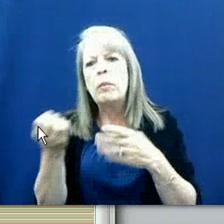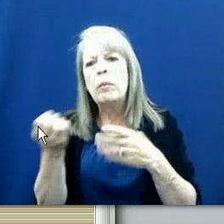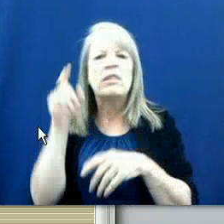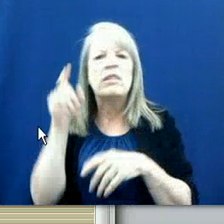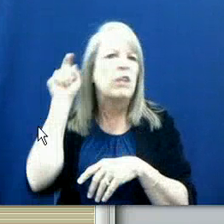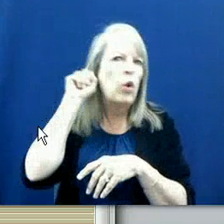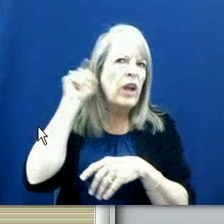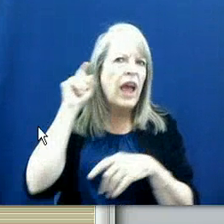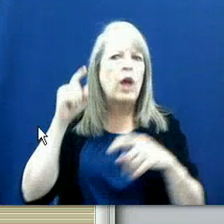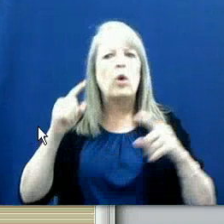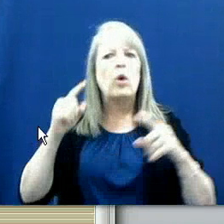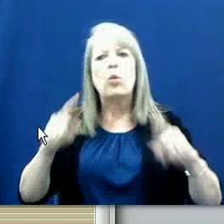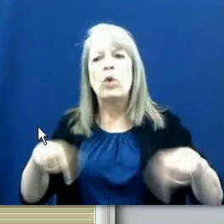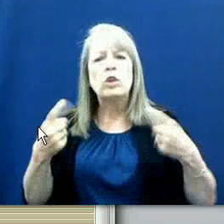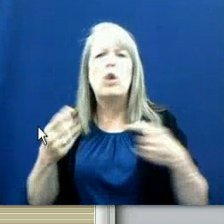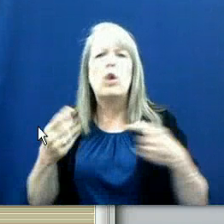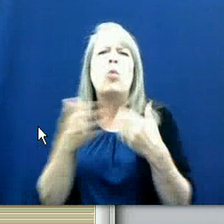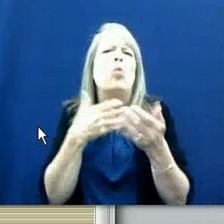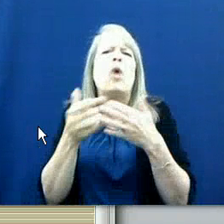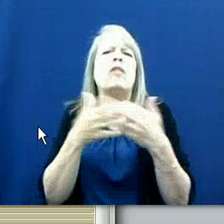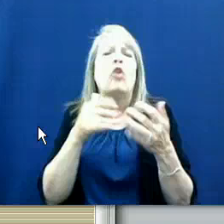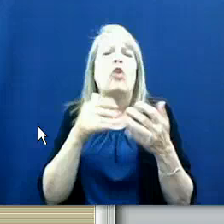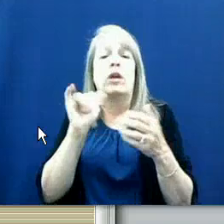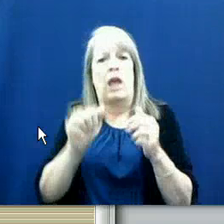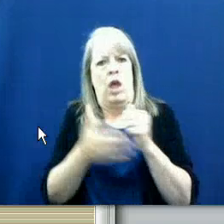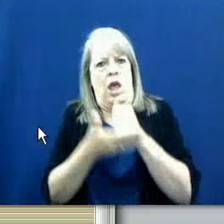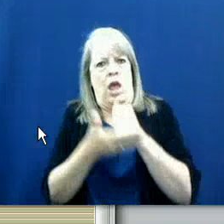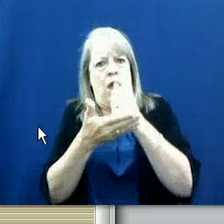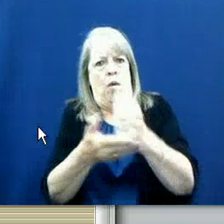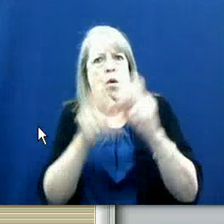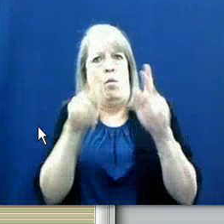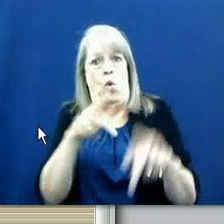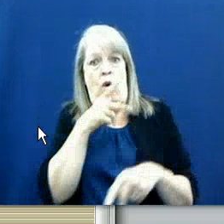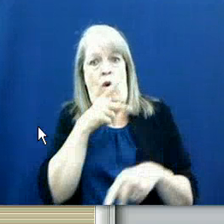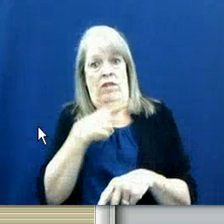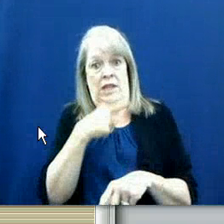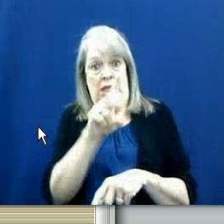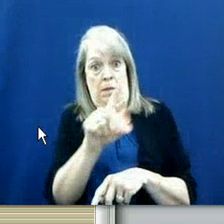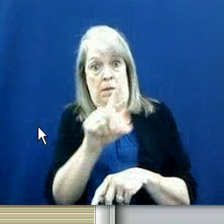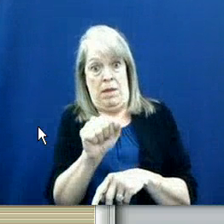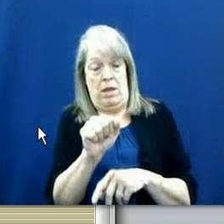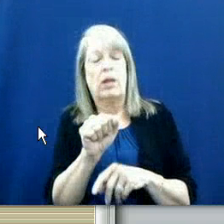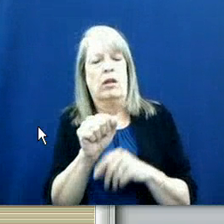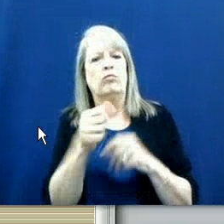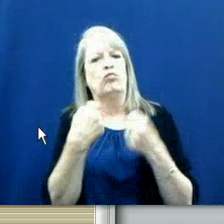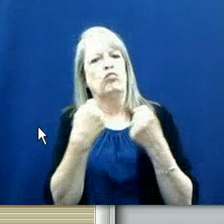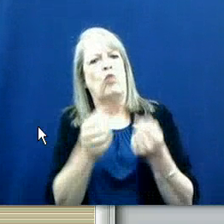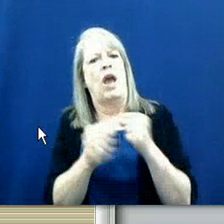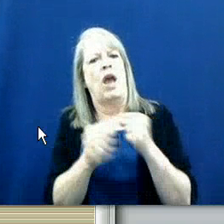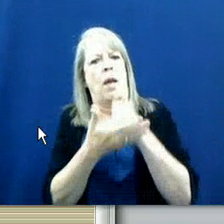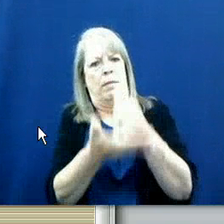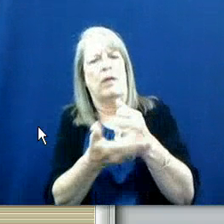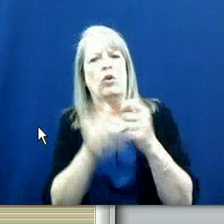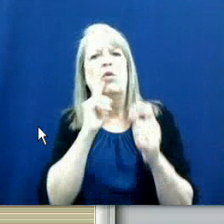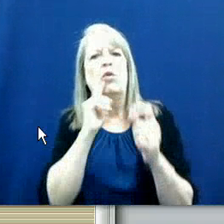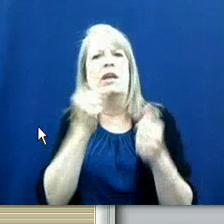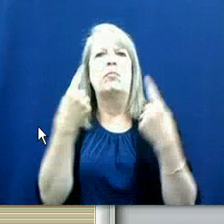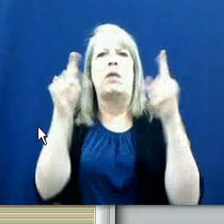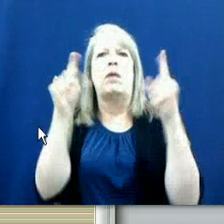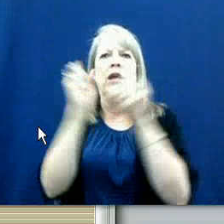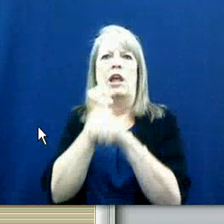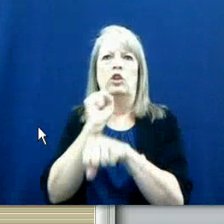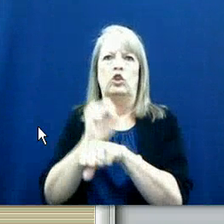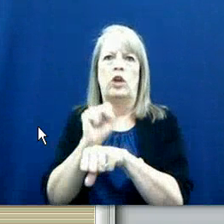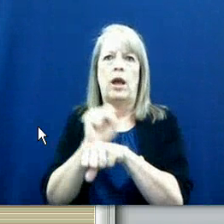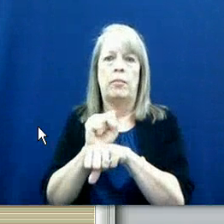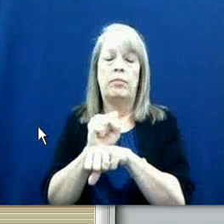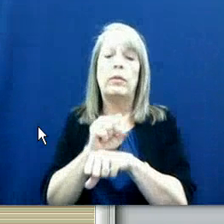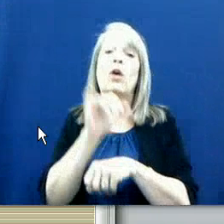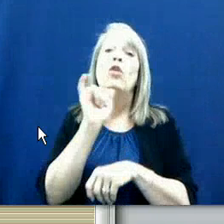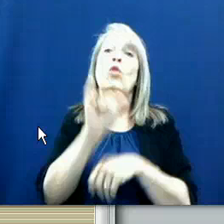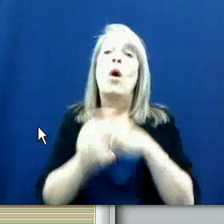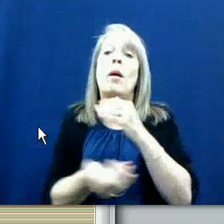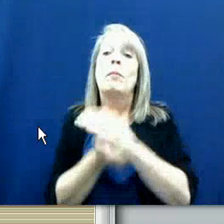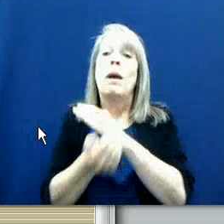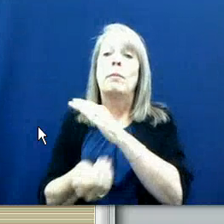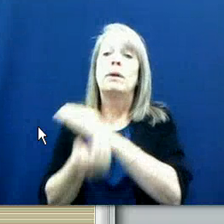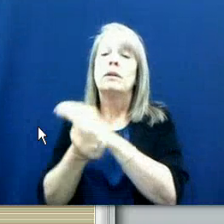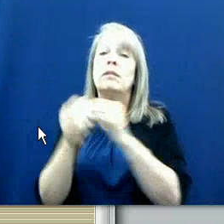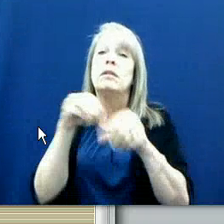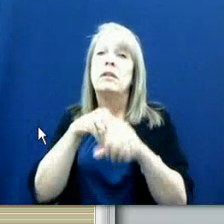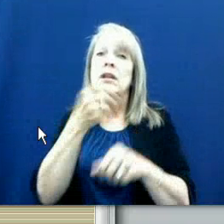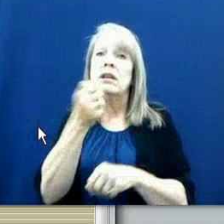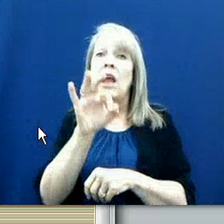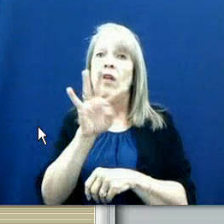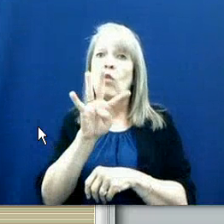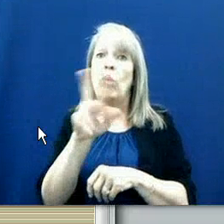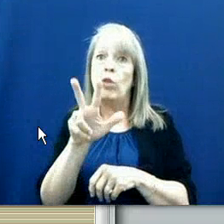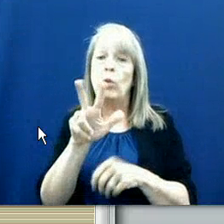anything that improved the ability of someone with a disability to find a job. The 1943 amendments also allowed states to